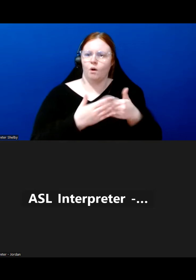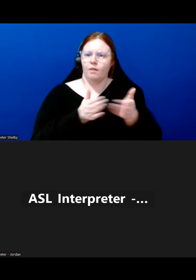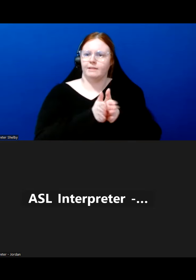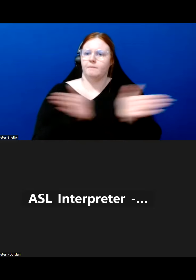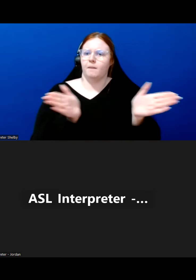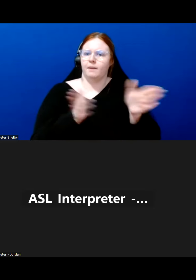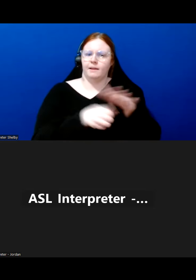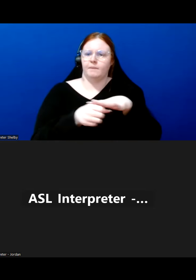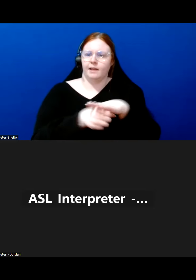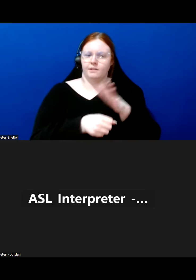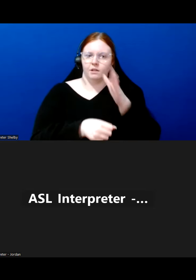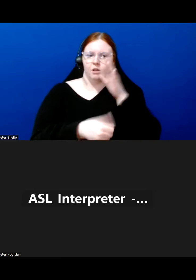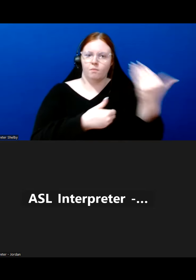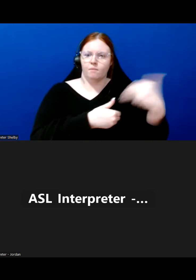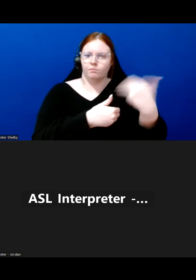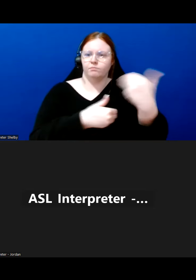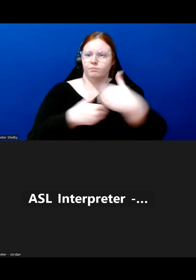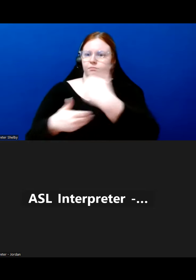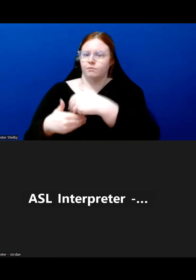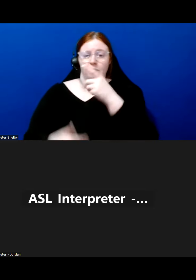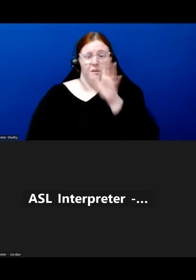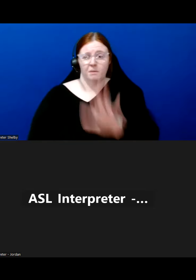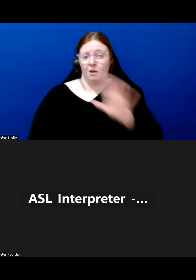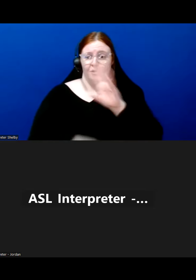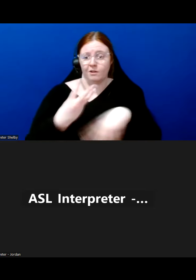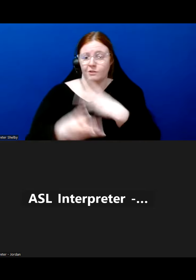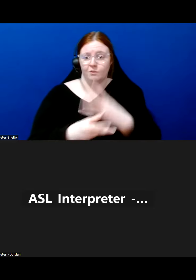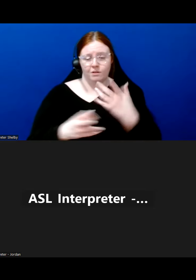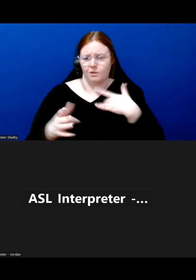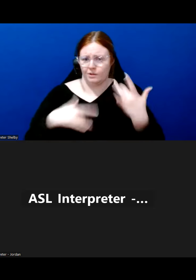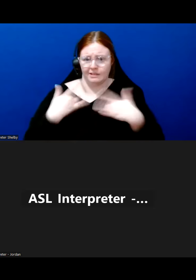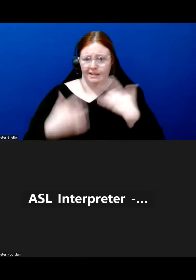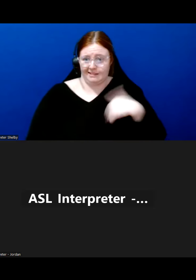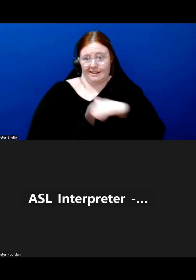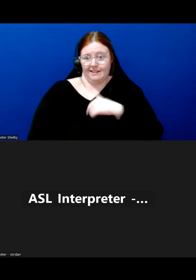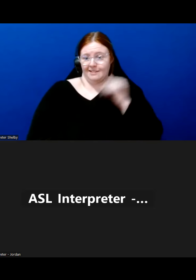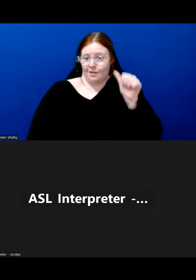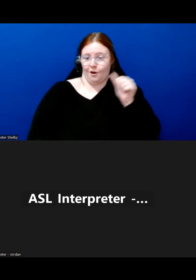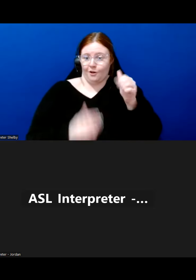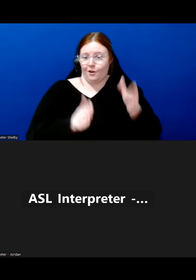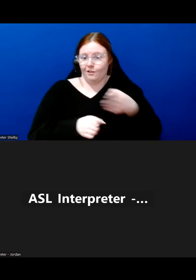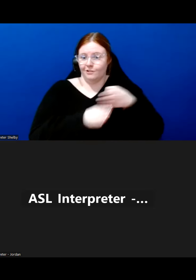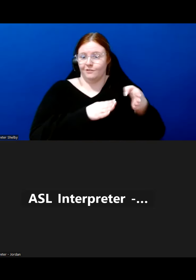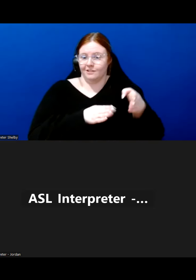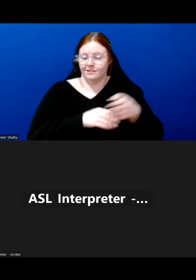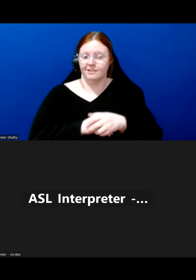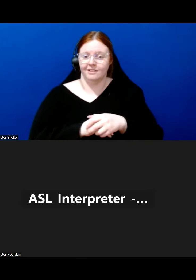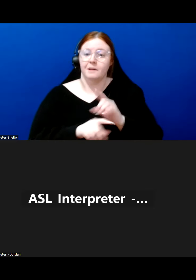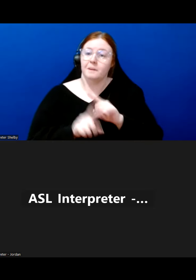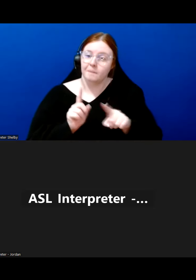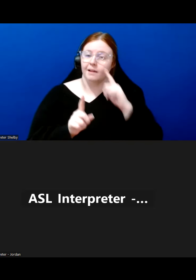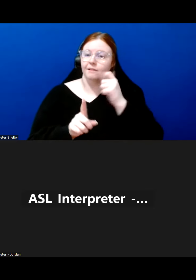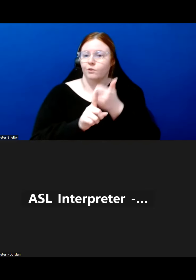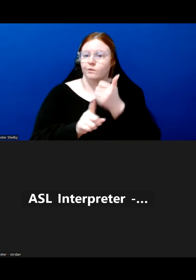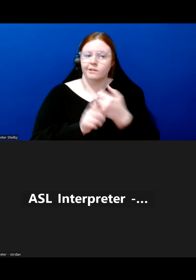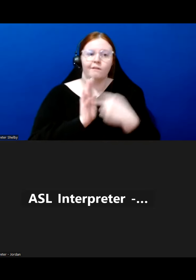with this. It's going to be worldwide. It's really exciting to us as audiologists. But if you are in an